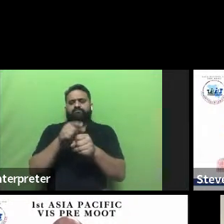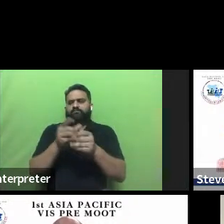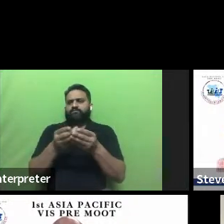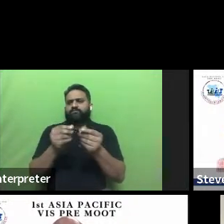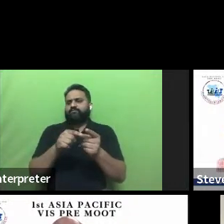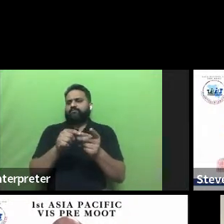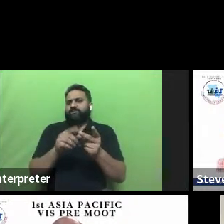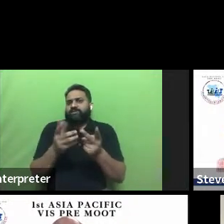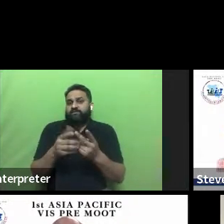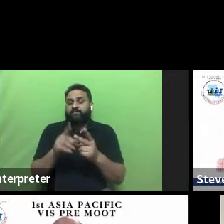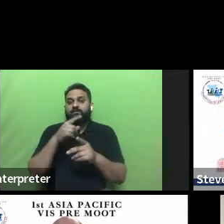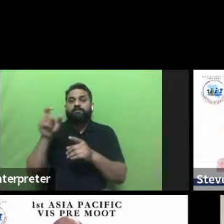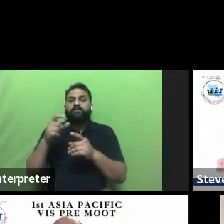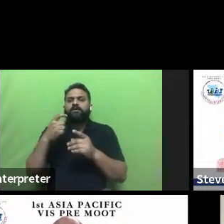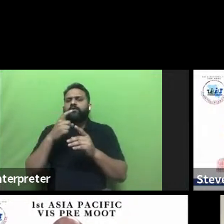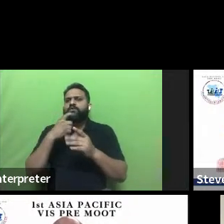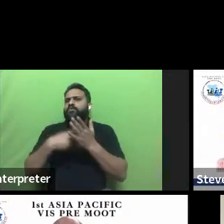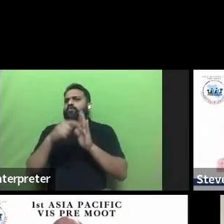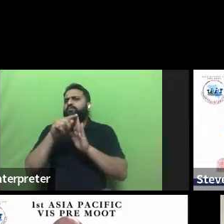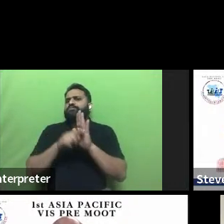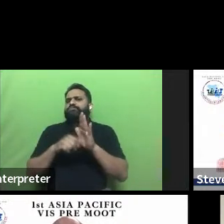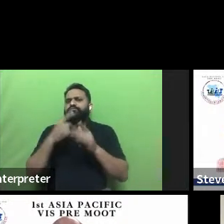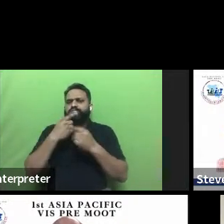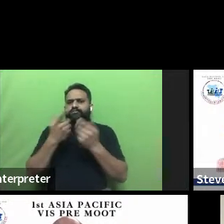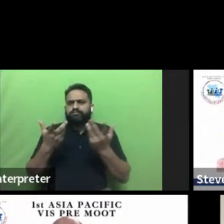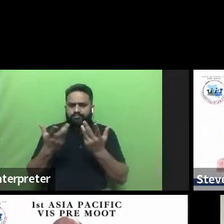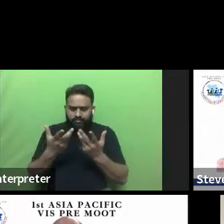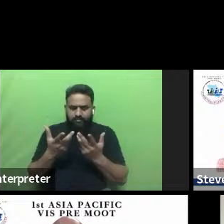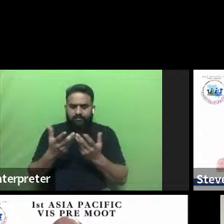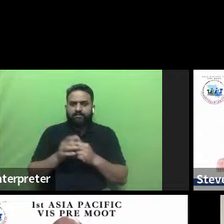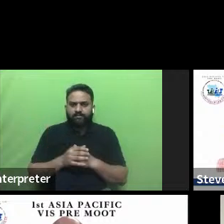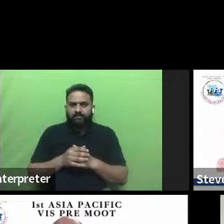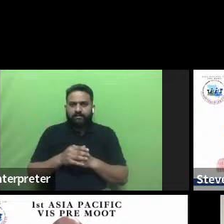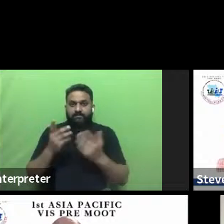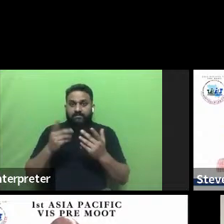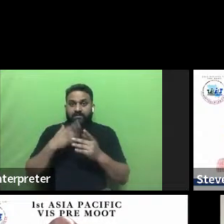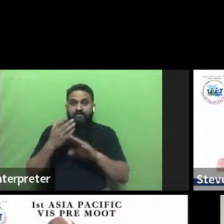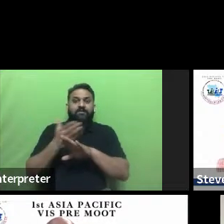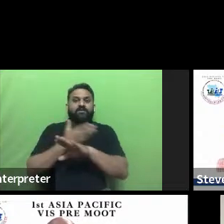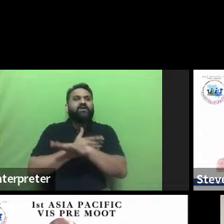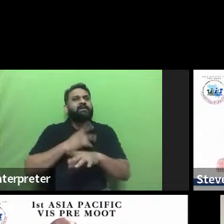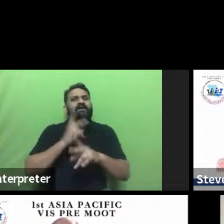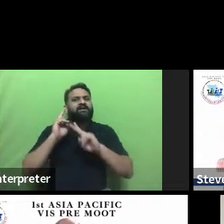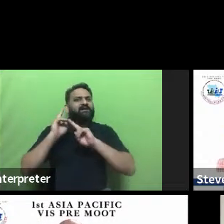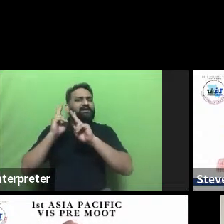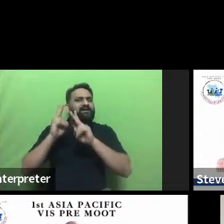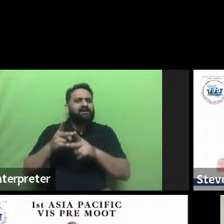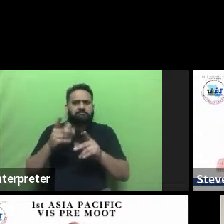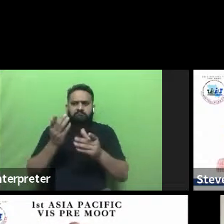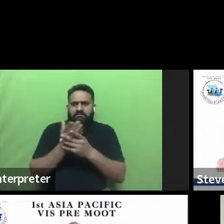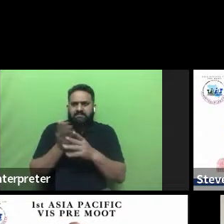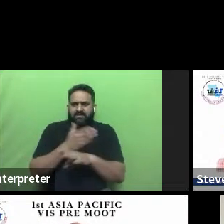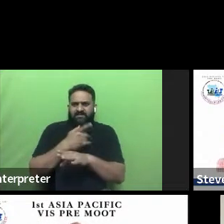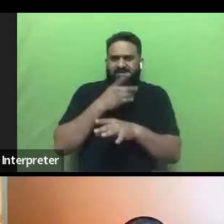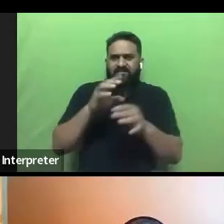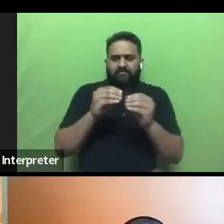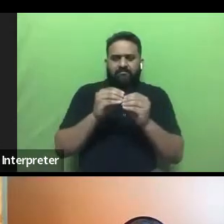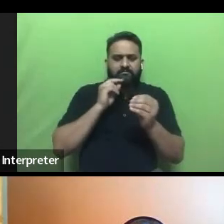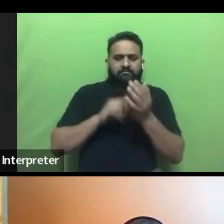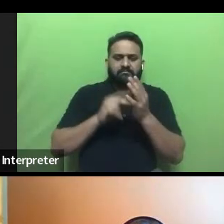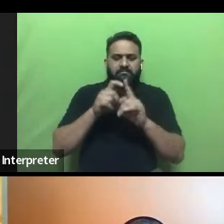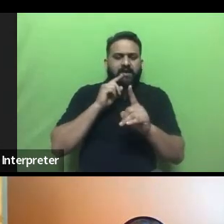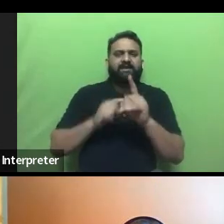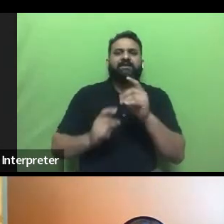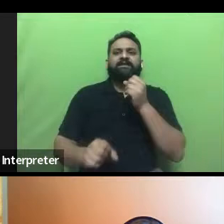general conditions would have been included impliedly because of the previous practice that we have already submitted is binding. Now,